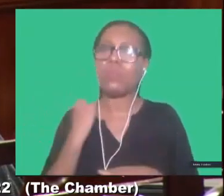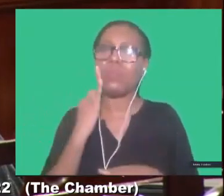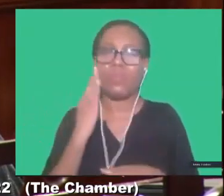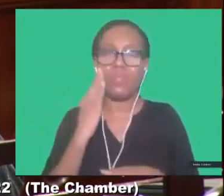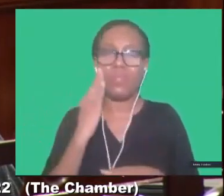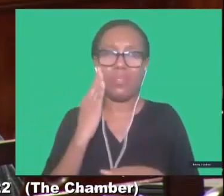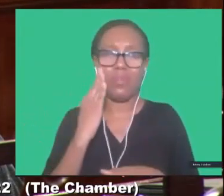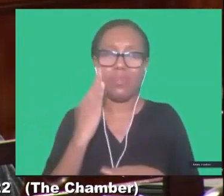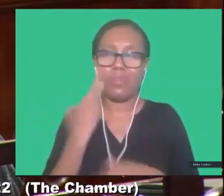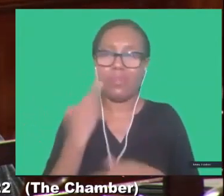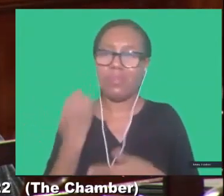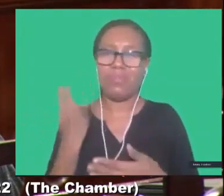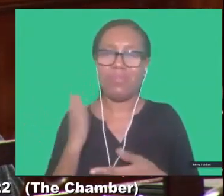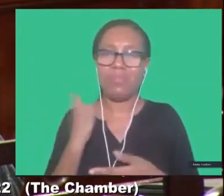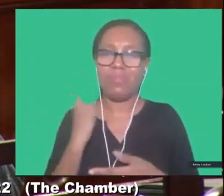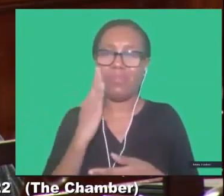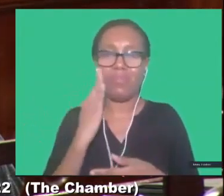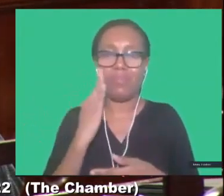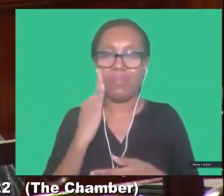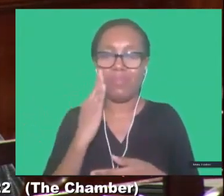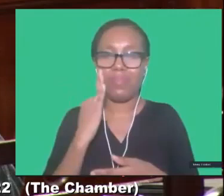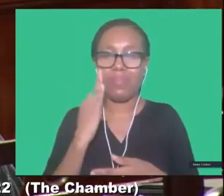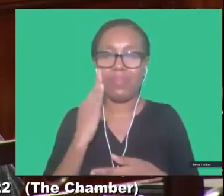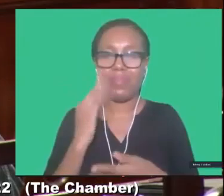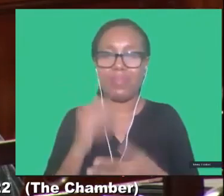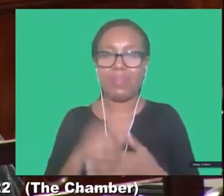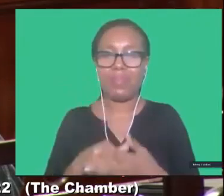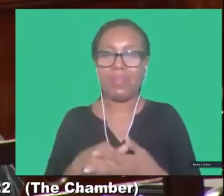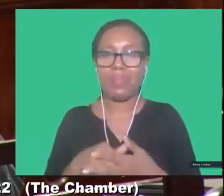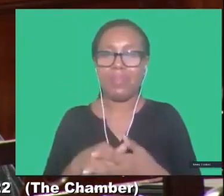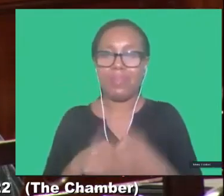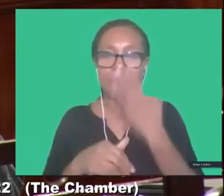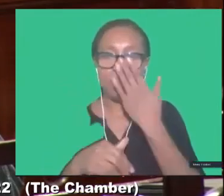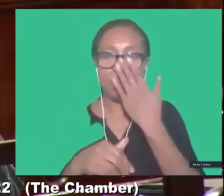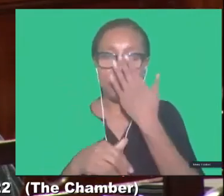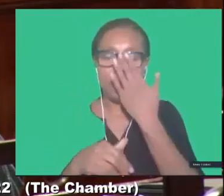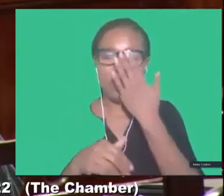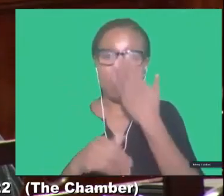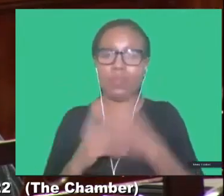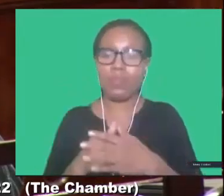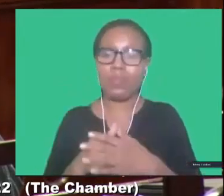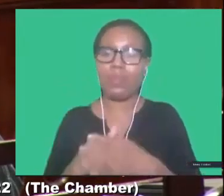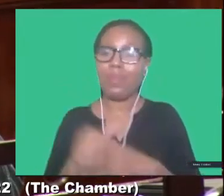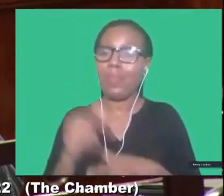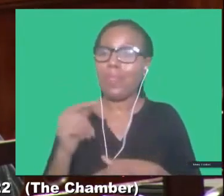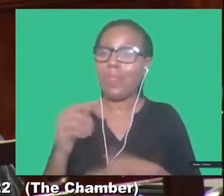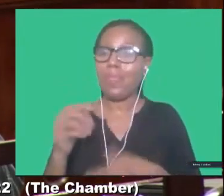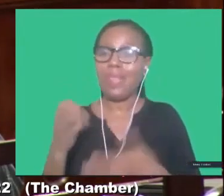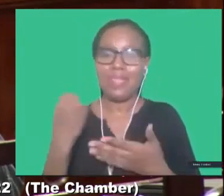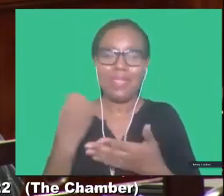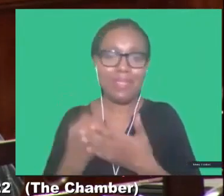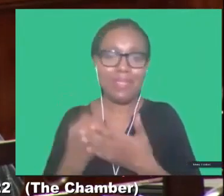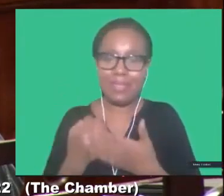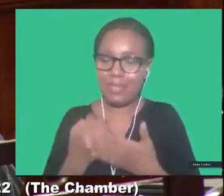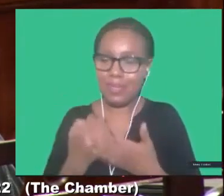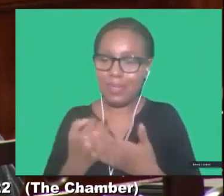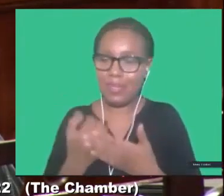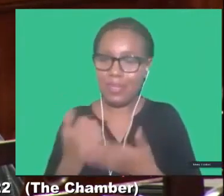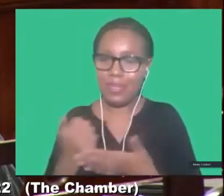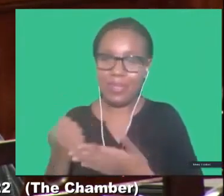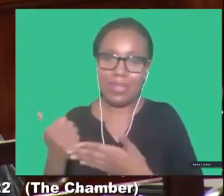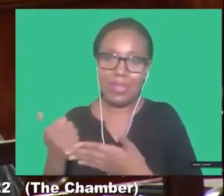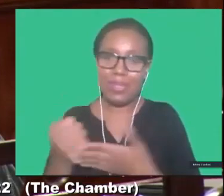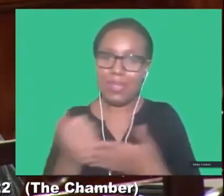by which we could economically enfranchise our people